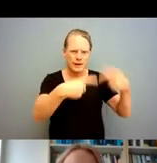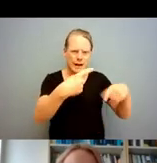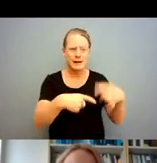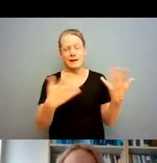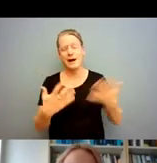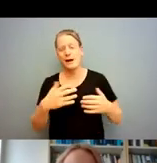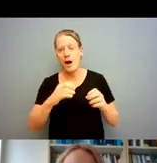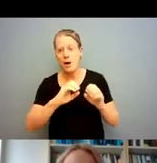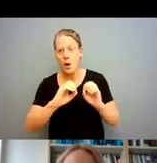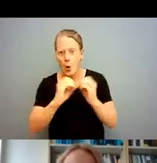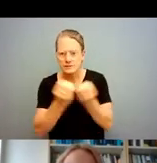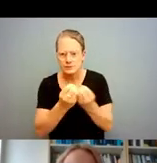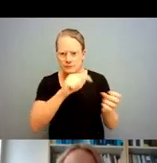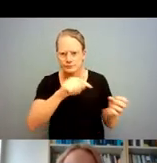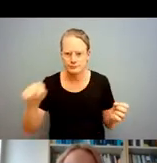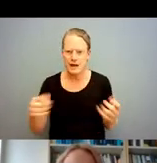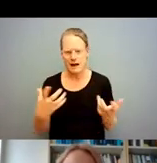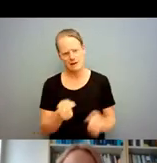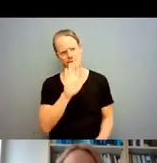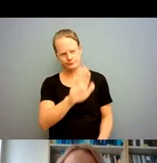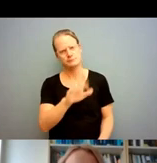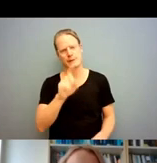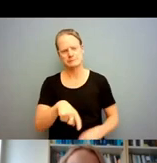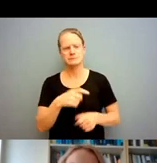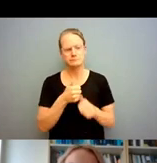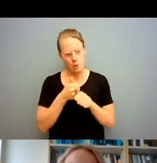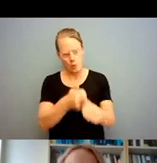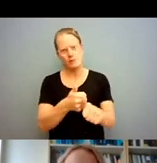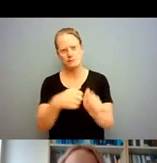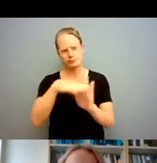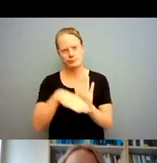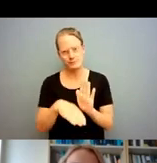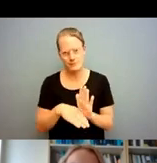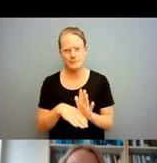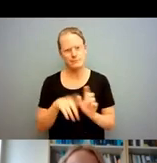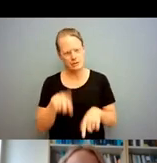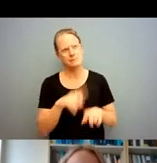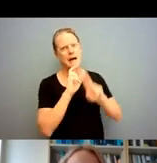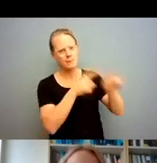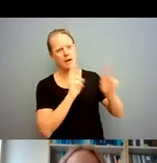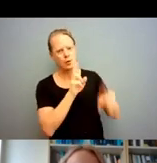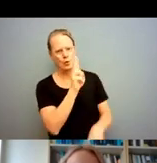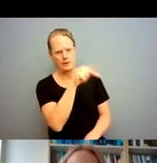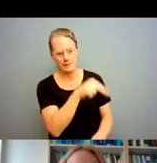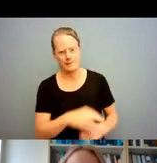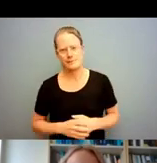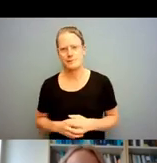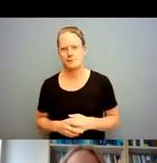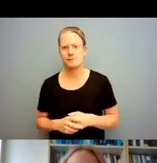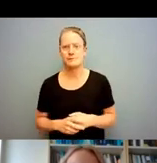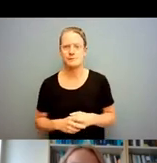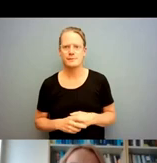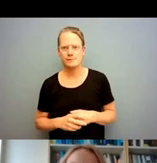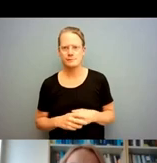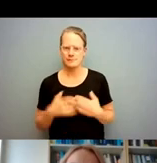United Nations bodies has various times stated how important it is that the